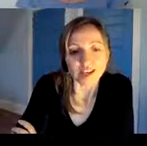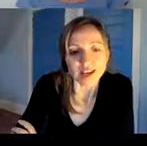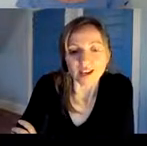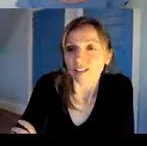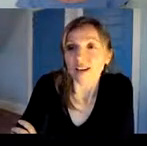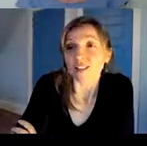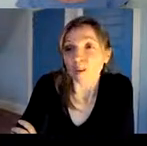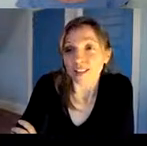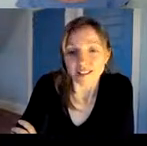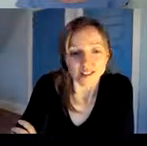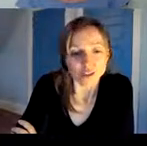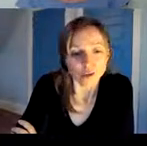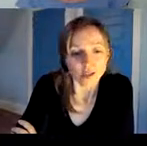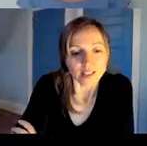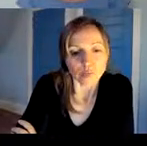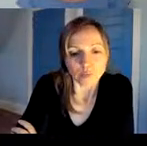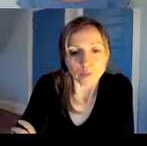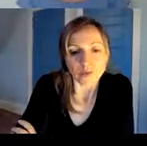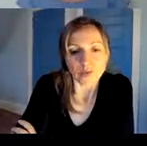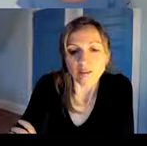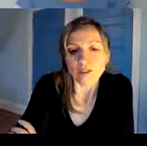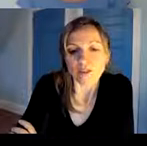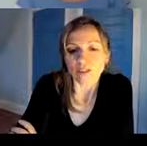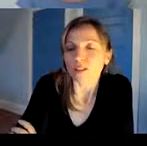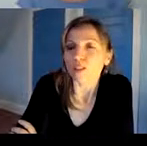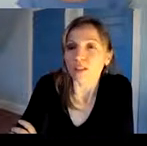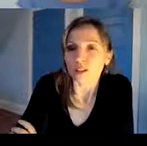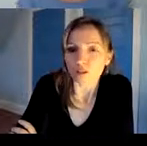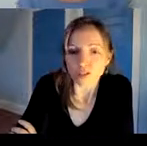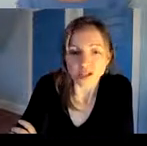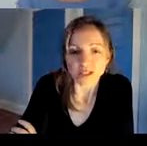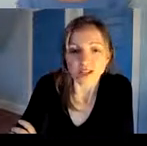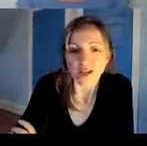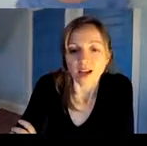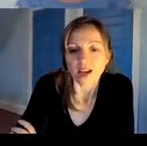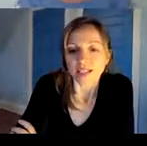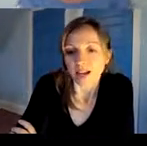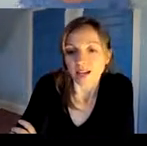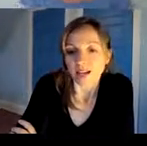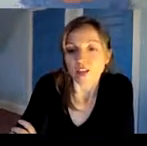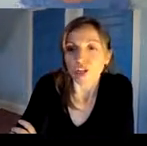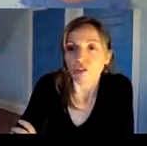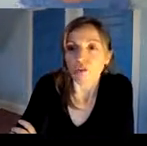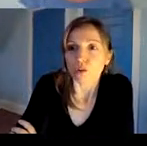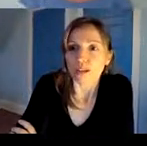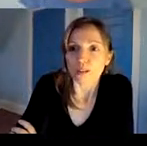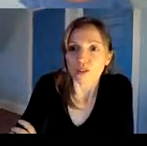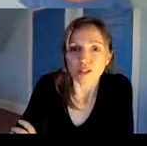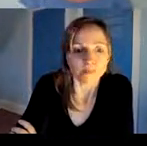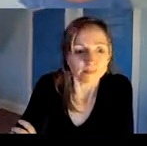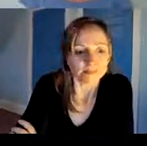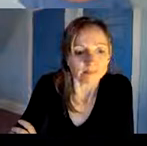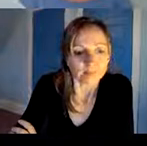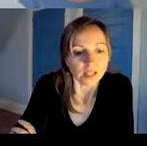is allelopathic. So its roots produce chemicals, including glycosinates and cyanide, that change soil